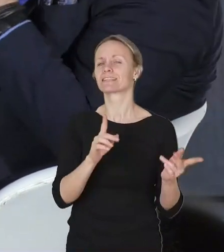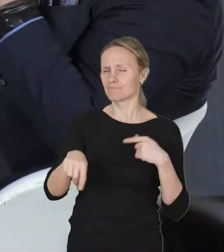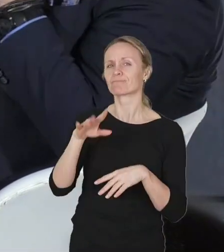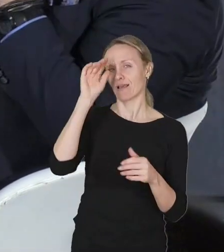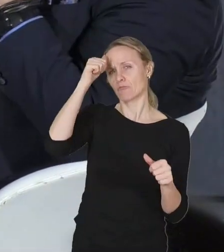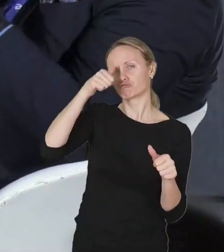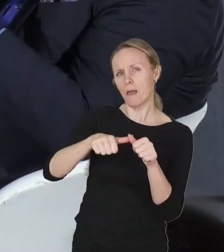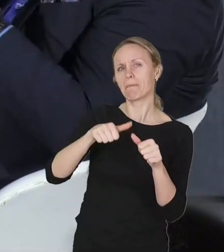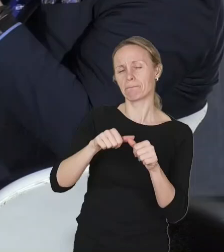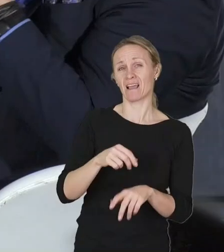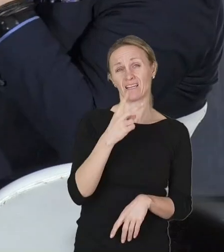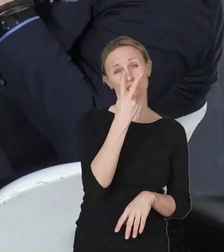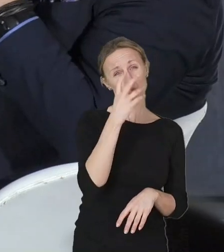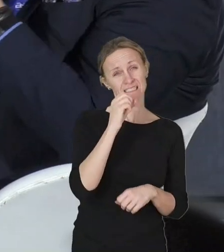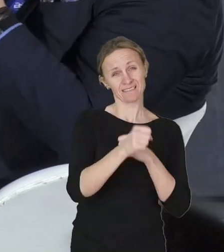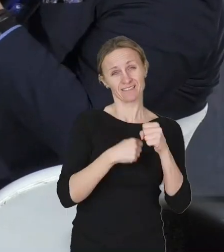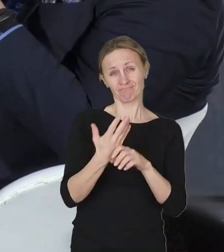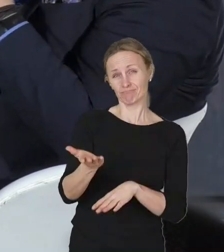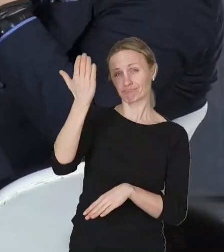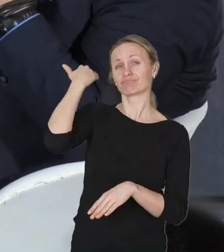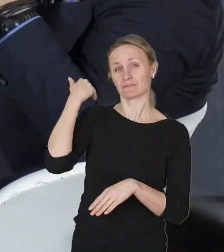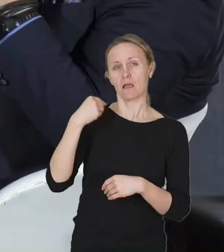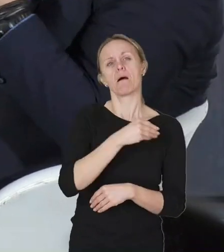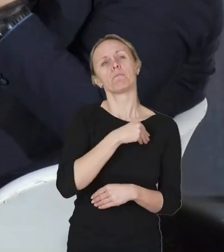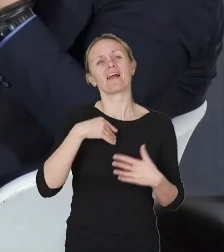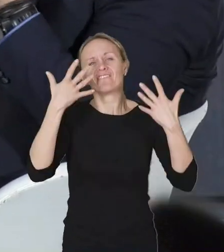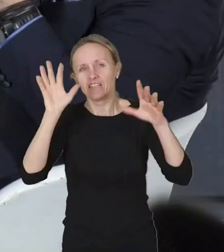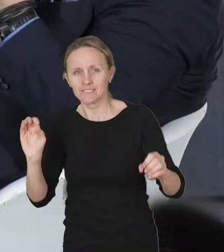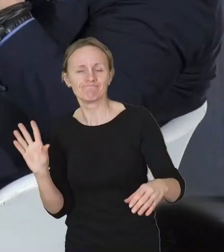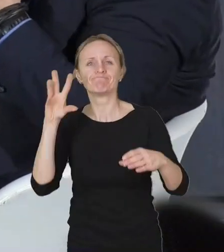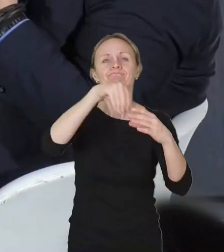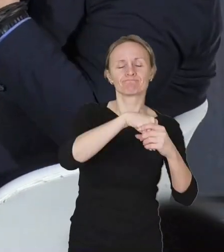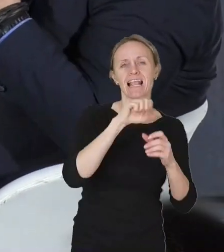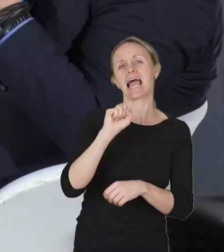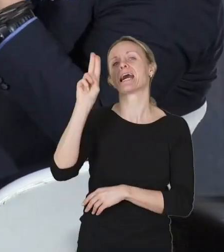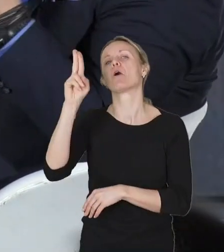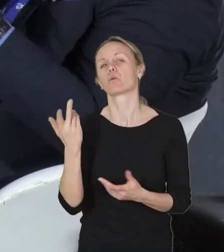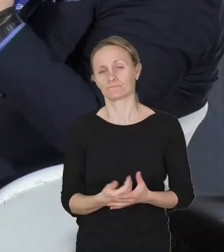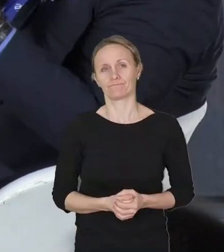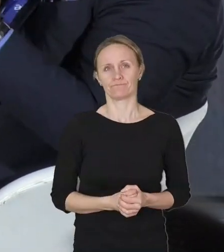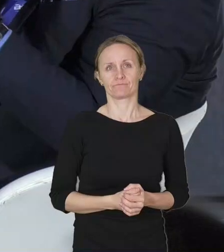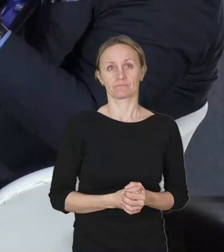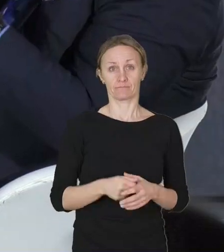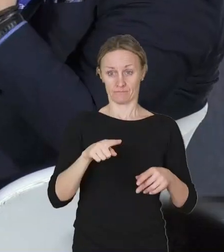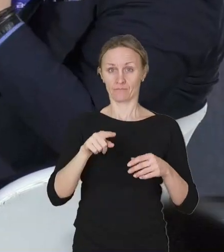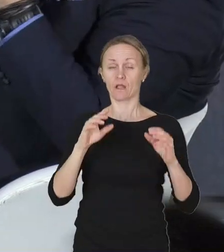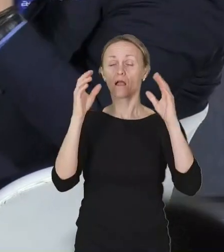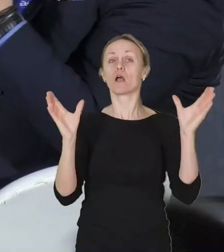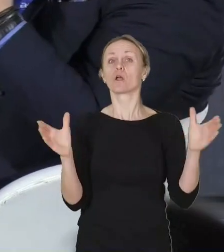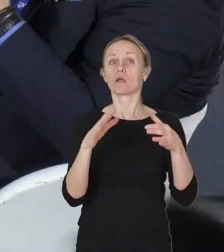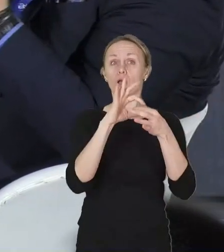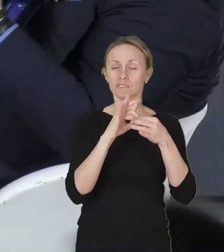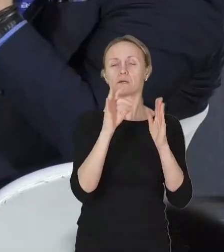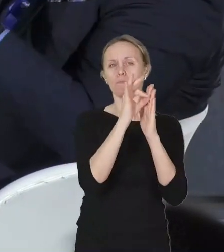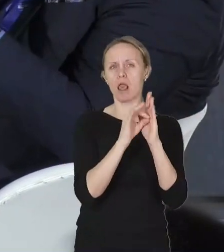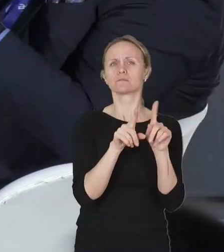cohesion, territorial justice, that was a topic that maybe not were gathering people on the streets, but it was